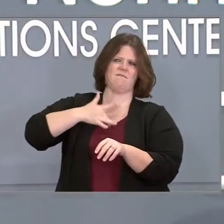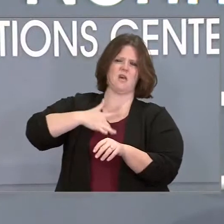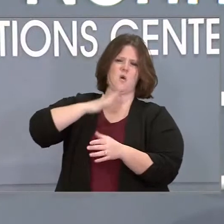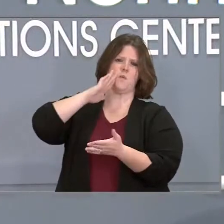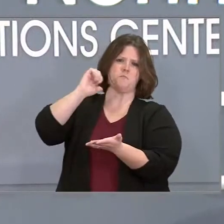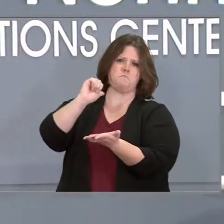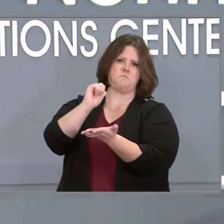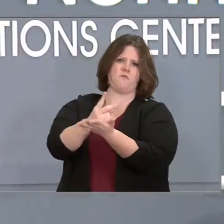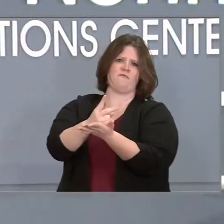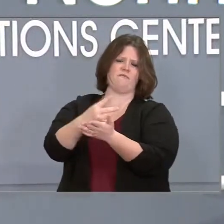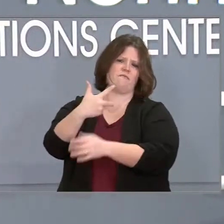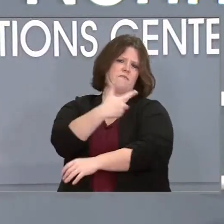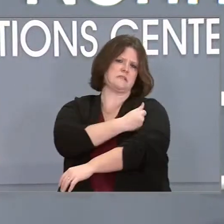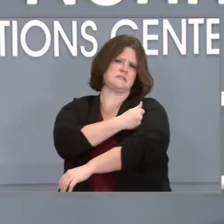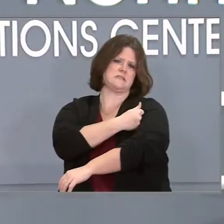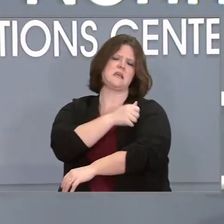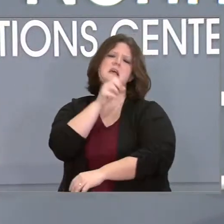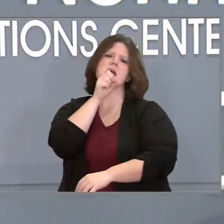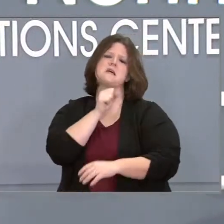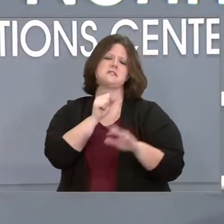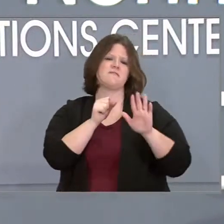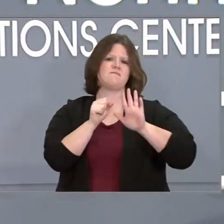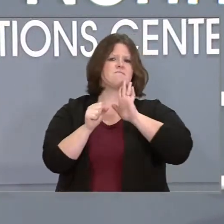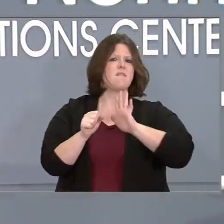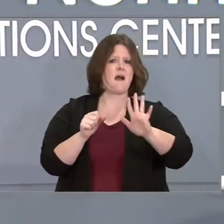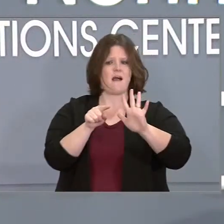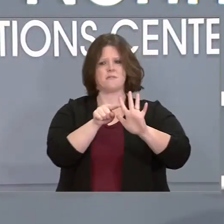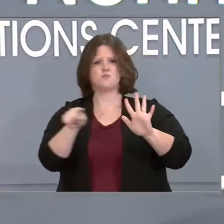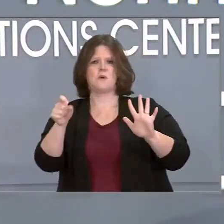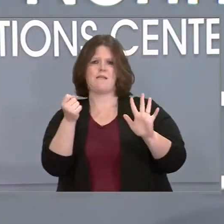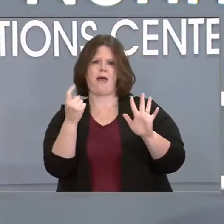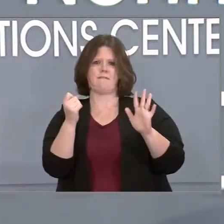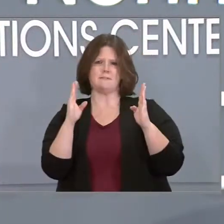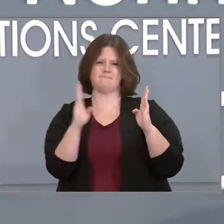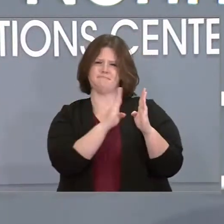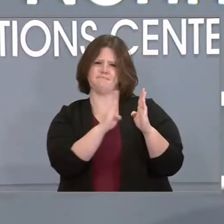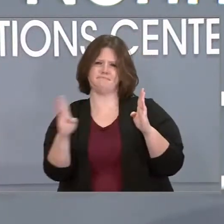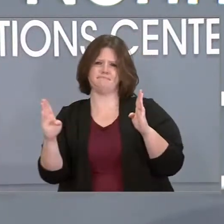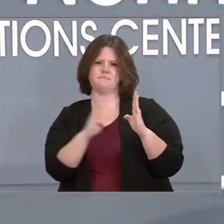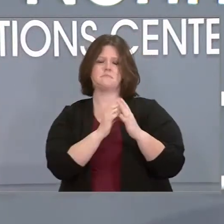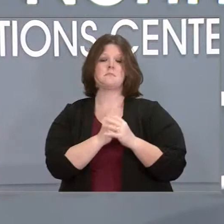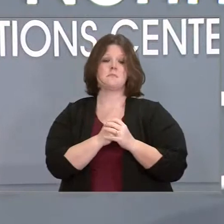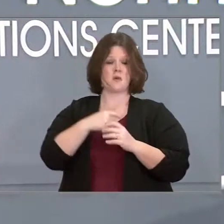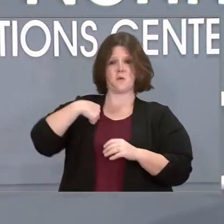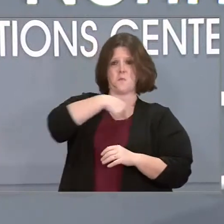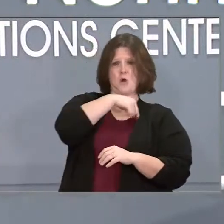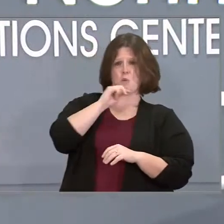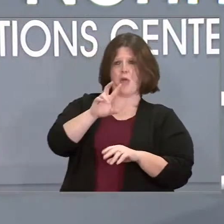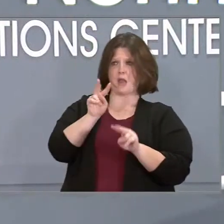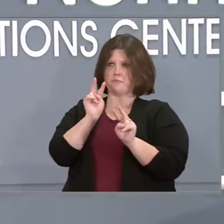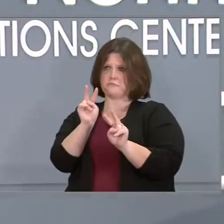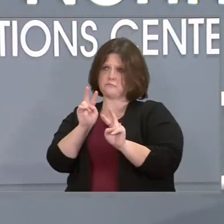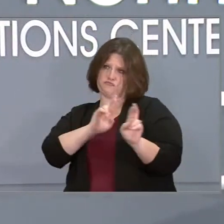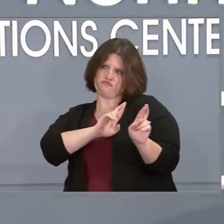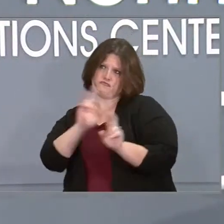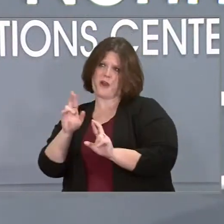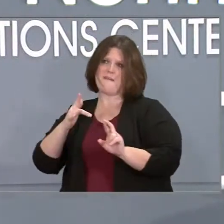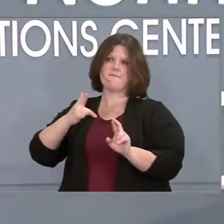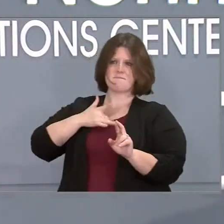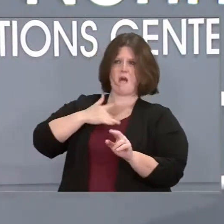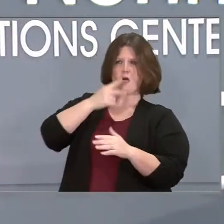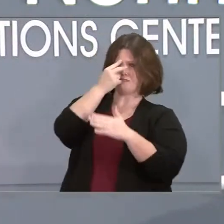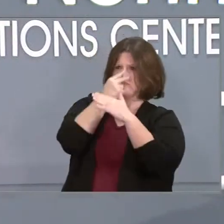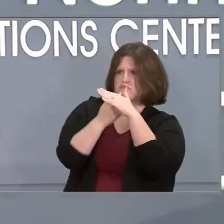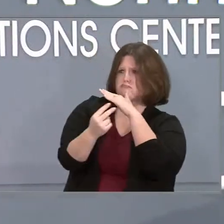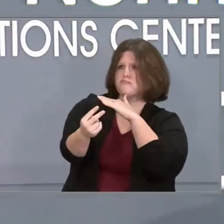5 through 11 years old. North Carolina health officials have been preparing for this and working to ensure parents can